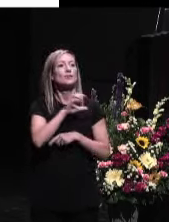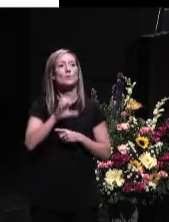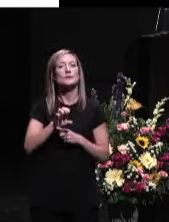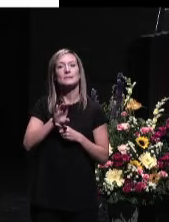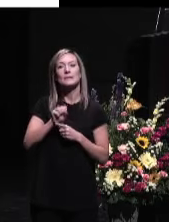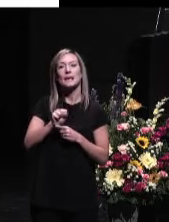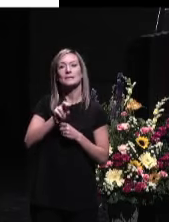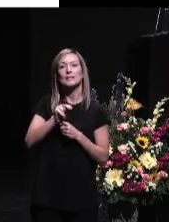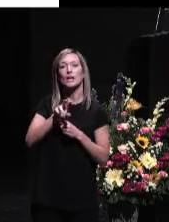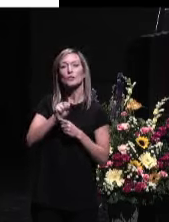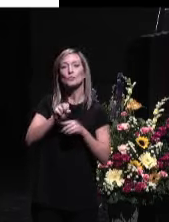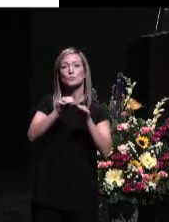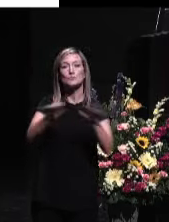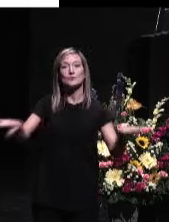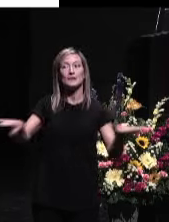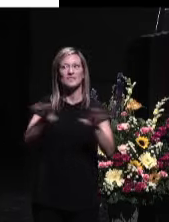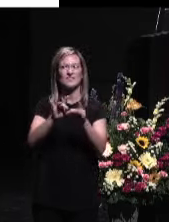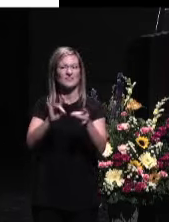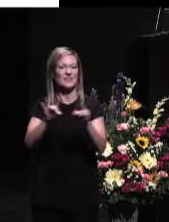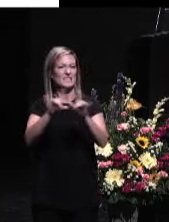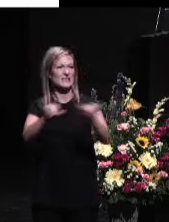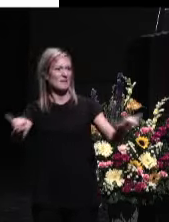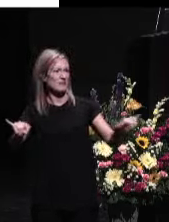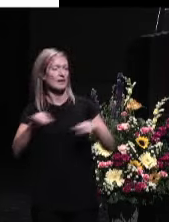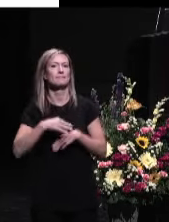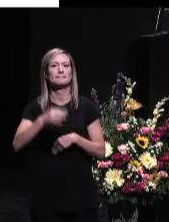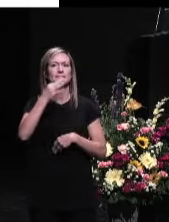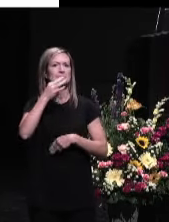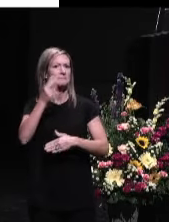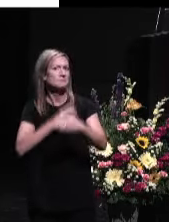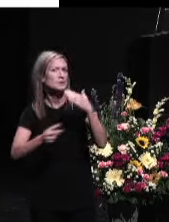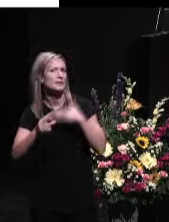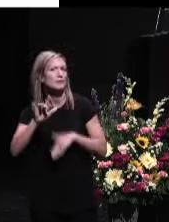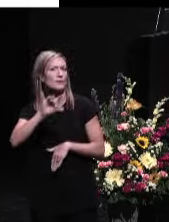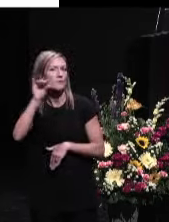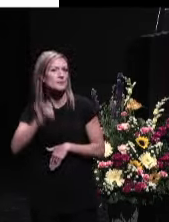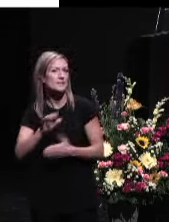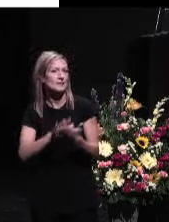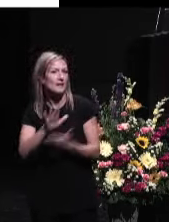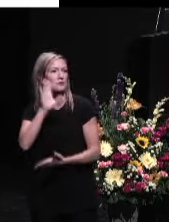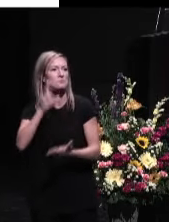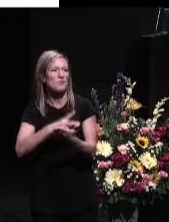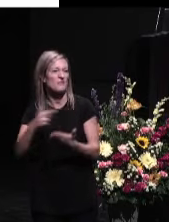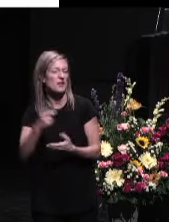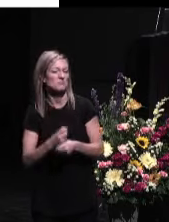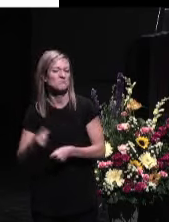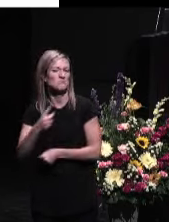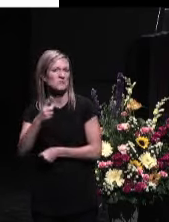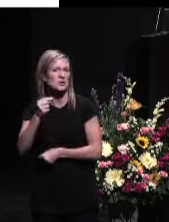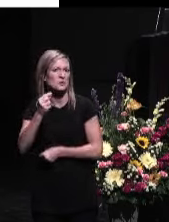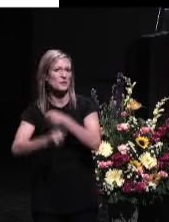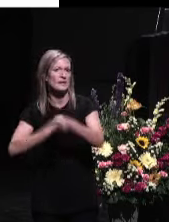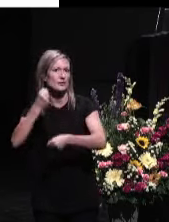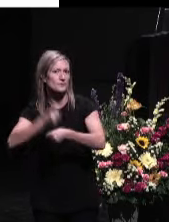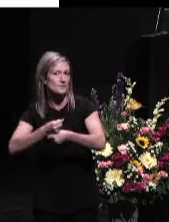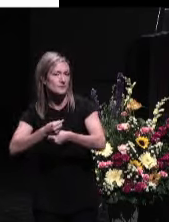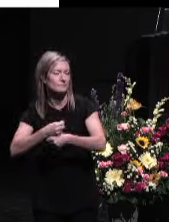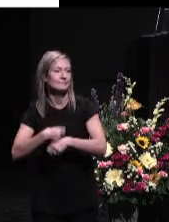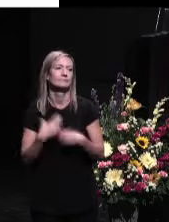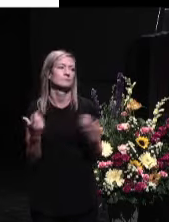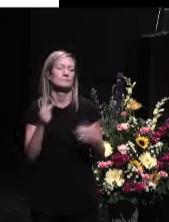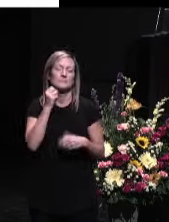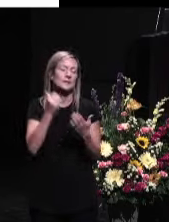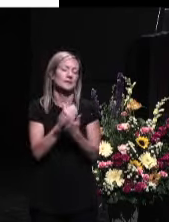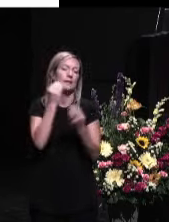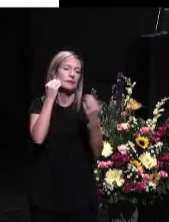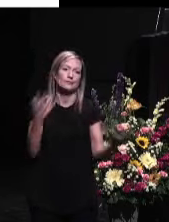also, at the same time, saying experts predict 25% of colleges will fail in the next 20 years. Now, this is nothing new. This